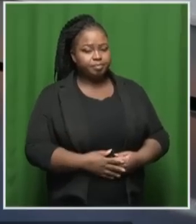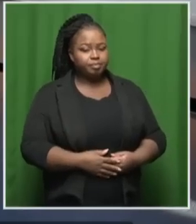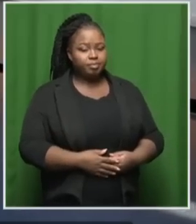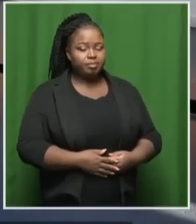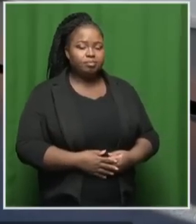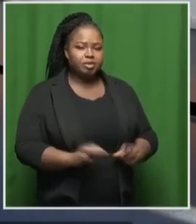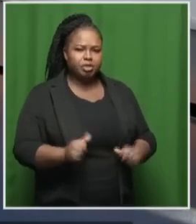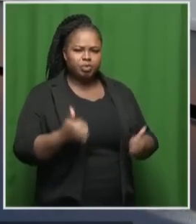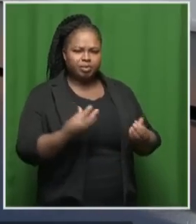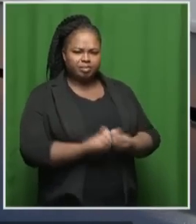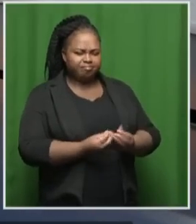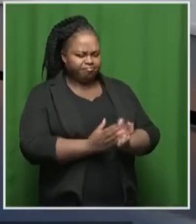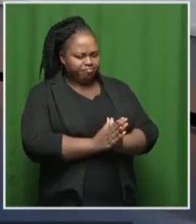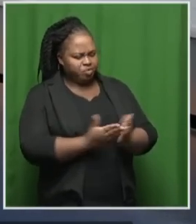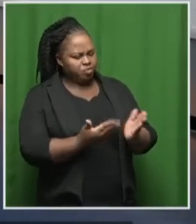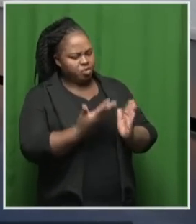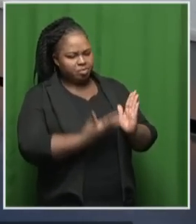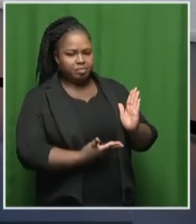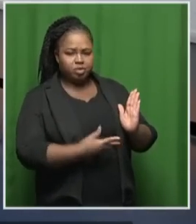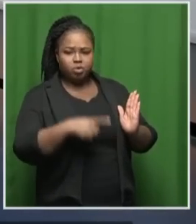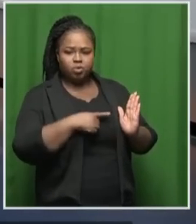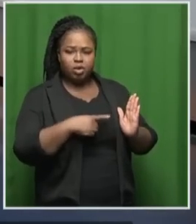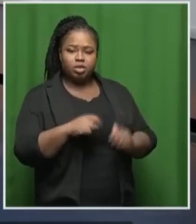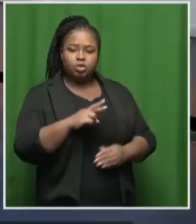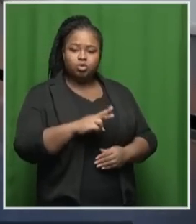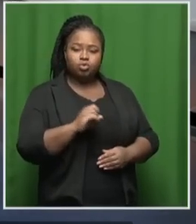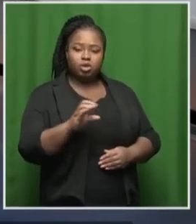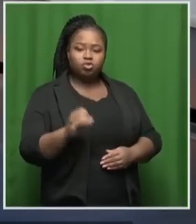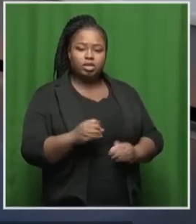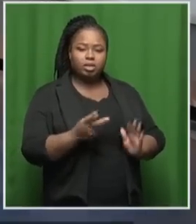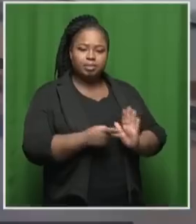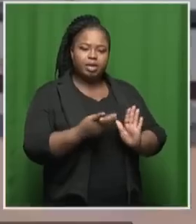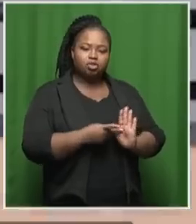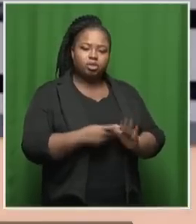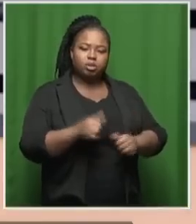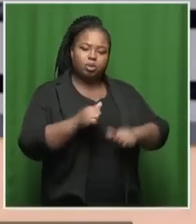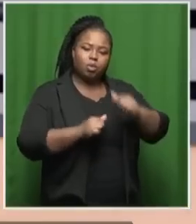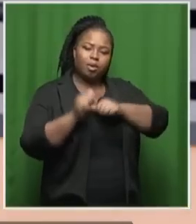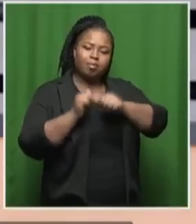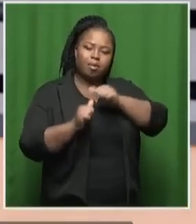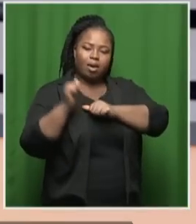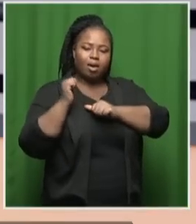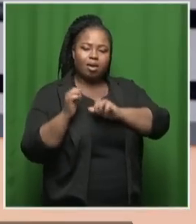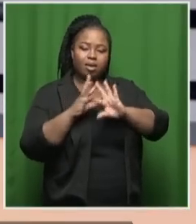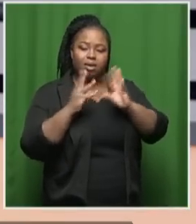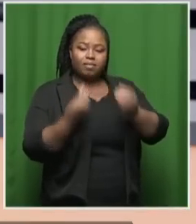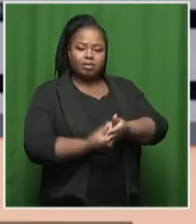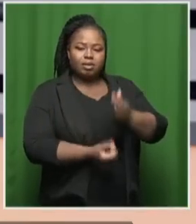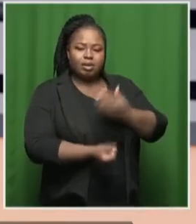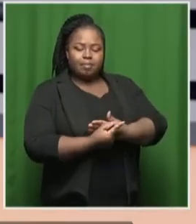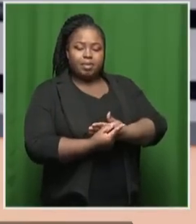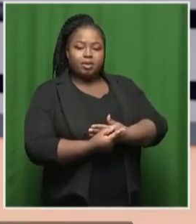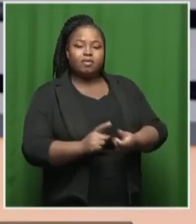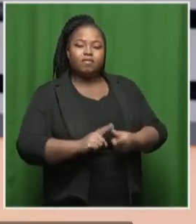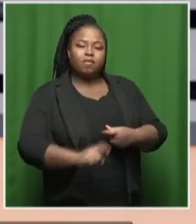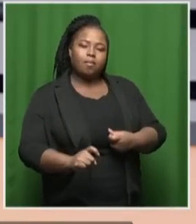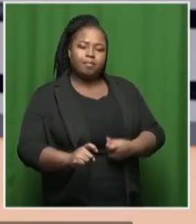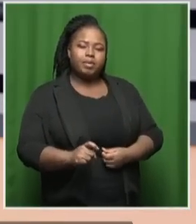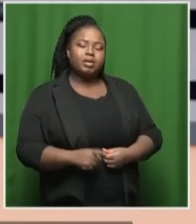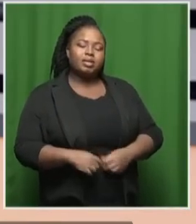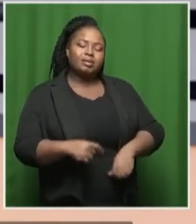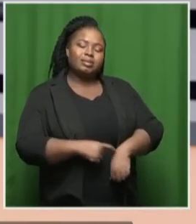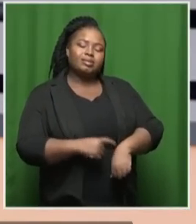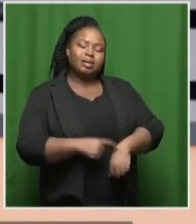the great thing about this book. I mean, it's really like 200 pages of going back and looking at the events that have shaped us from that